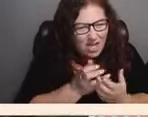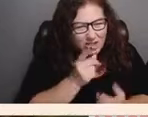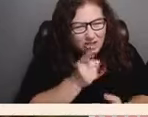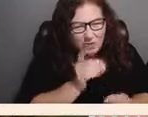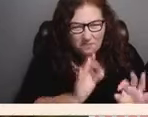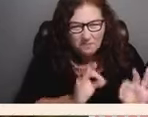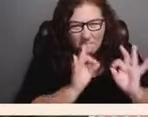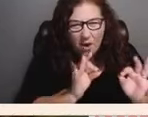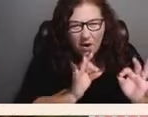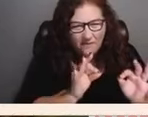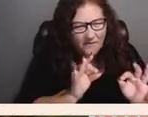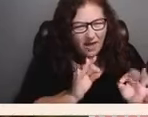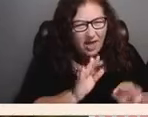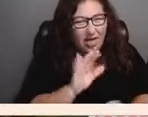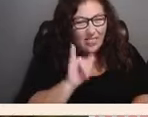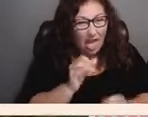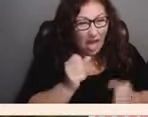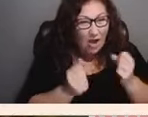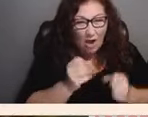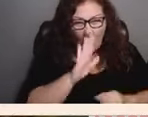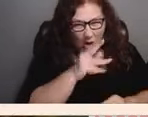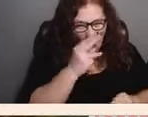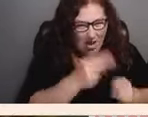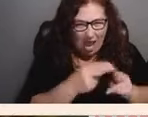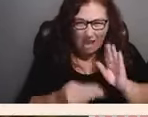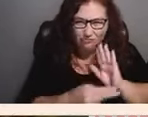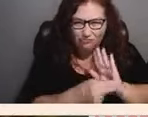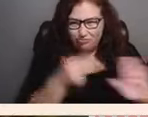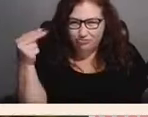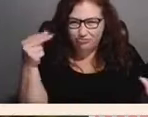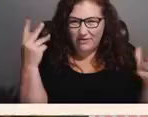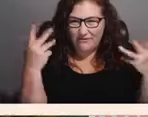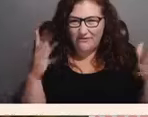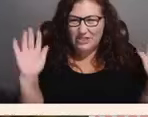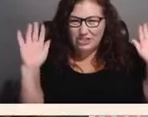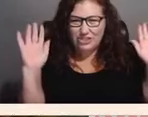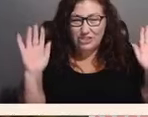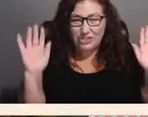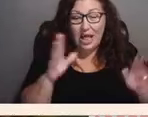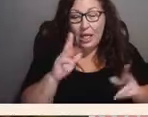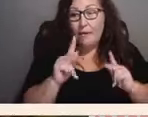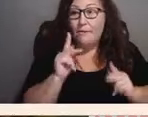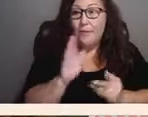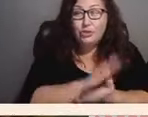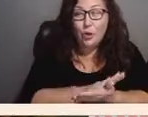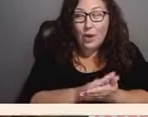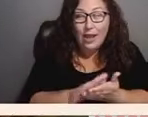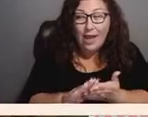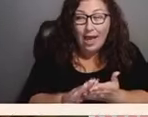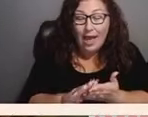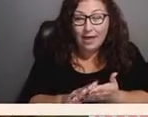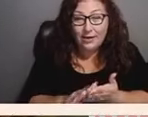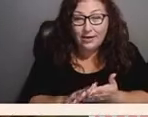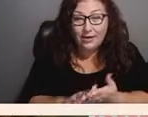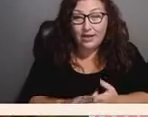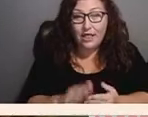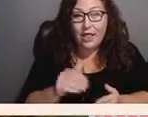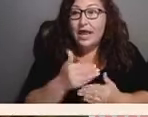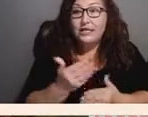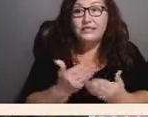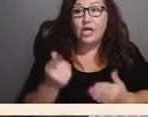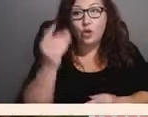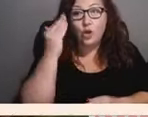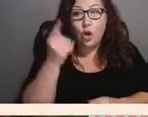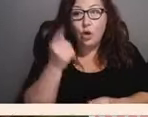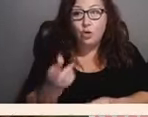your name on it. And the people were so kind. The next thing you know, you are sitting down and